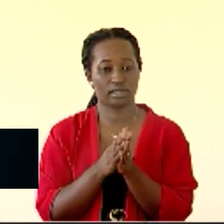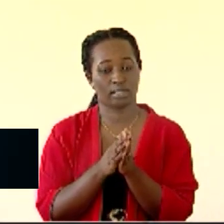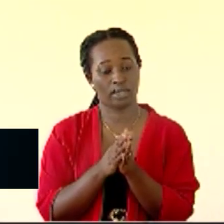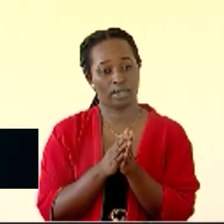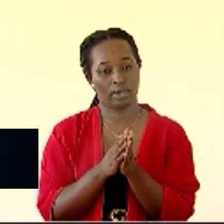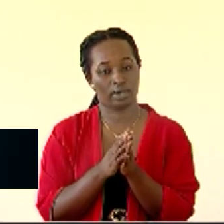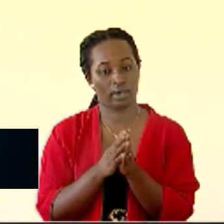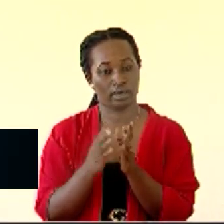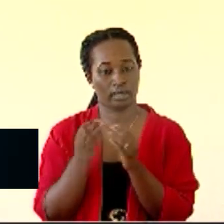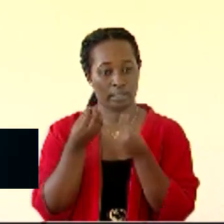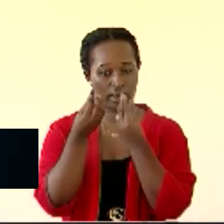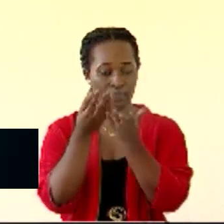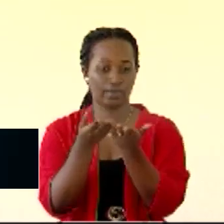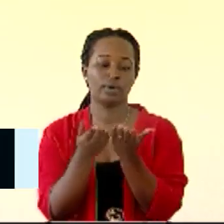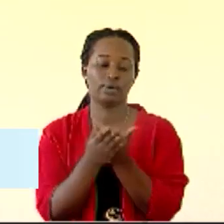this one will give you